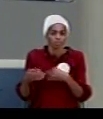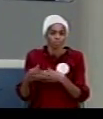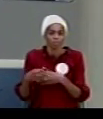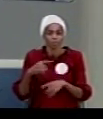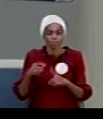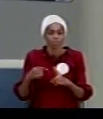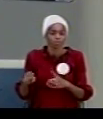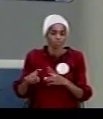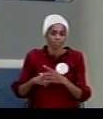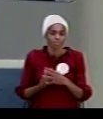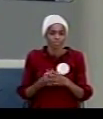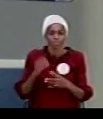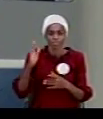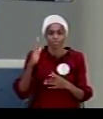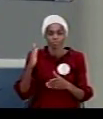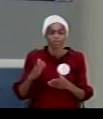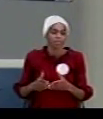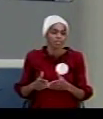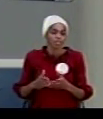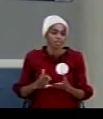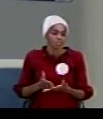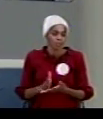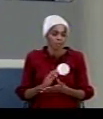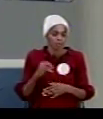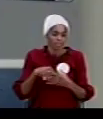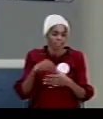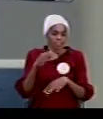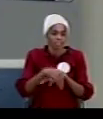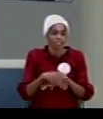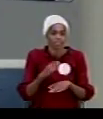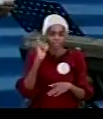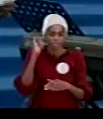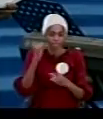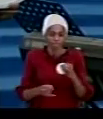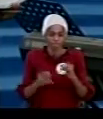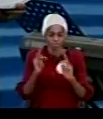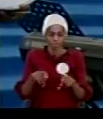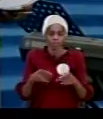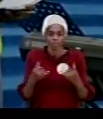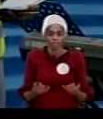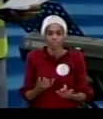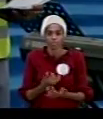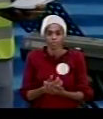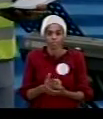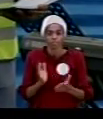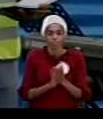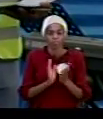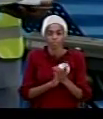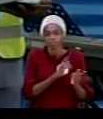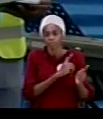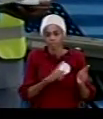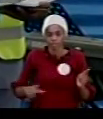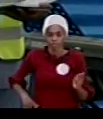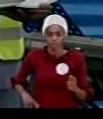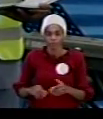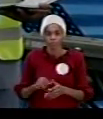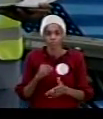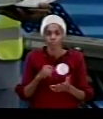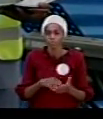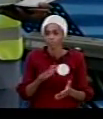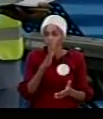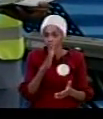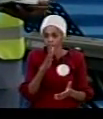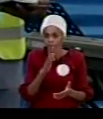testimony properly. Thank you very much. The last one in 1 minute, please. Praise the Lord. This is Mama